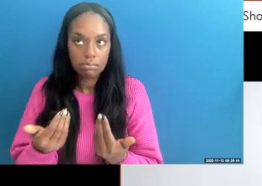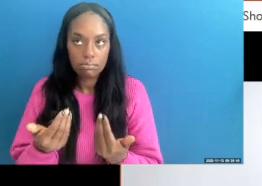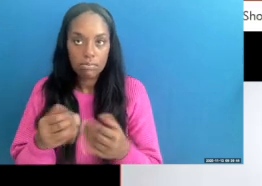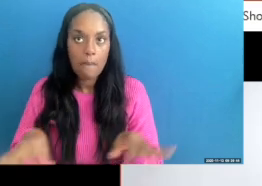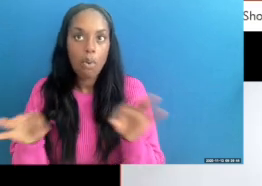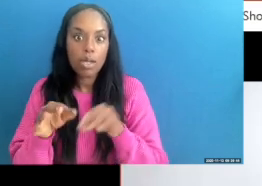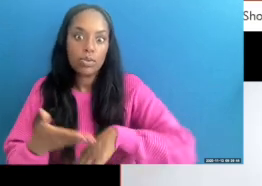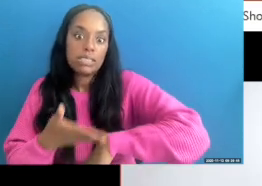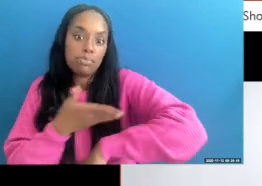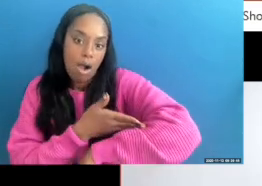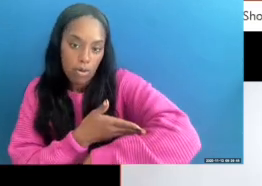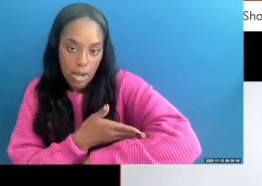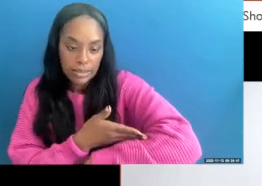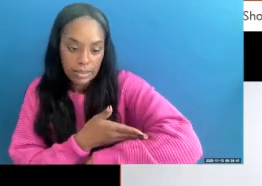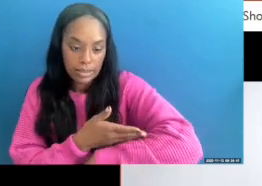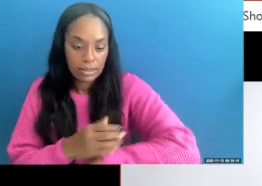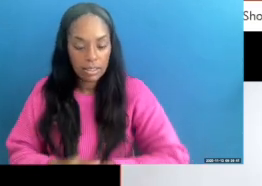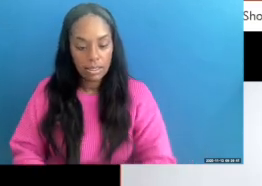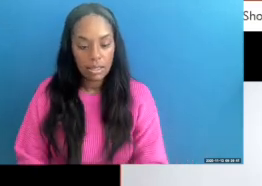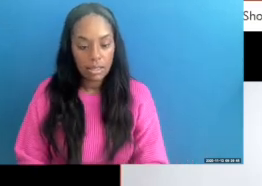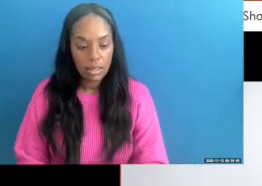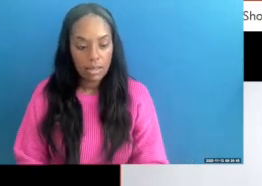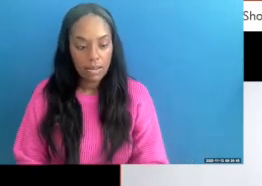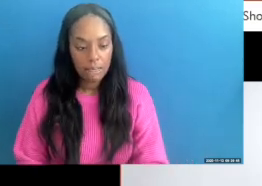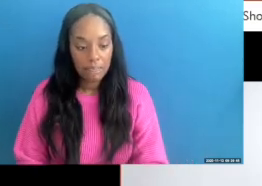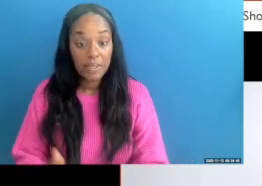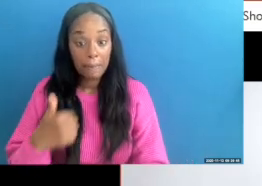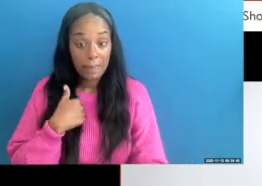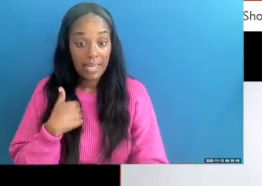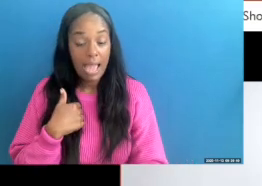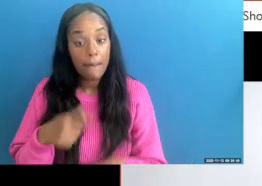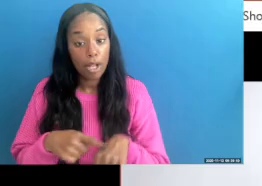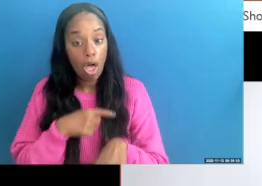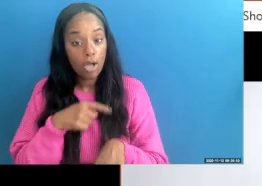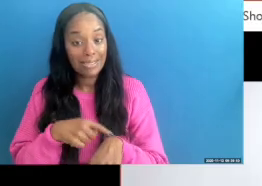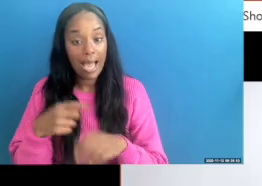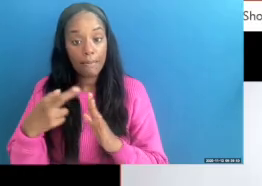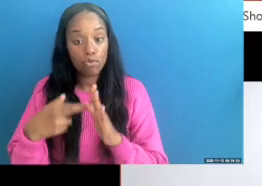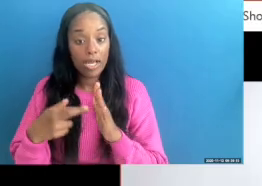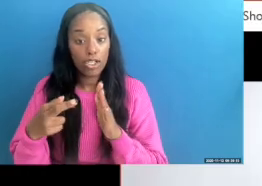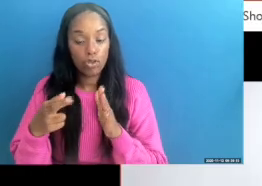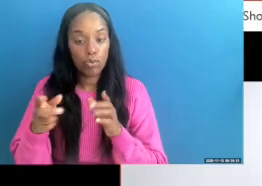say. It's probably heresy for me as a longtime regulator is to say this, but